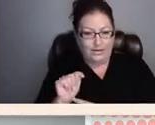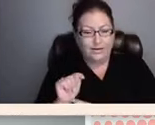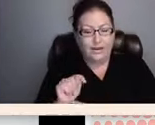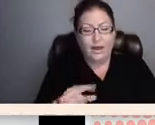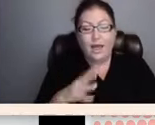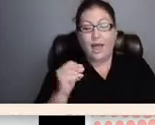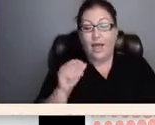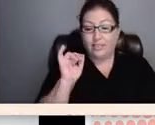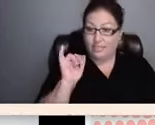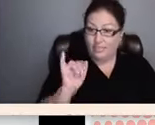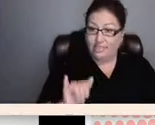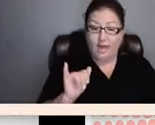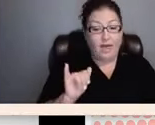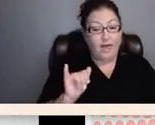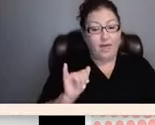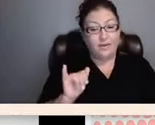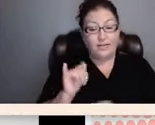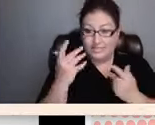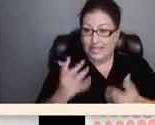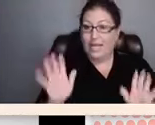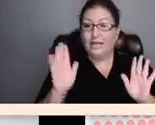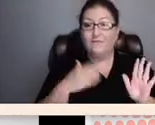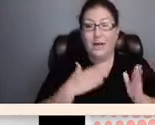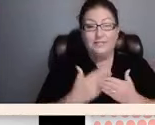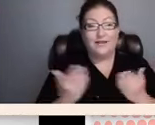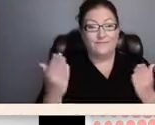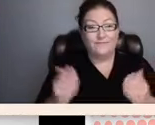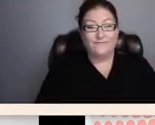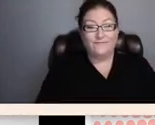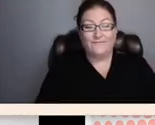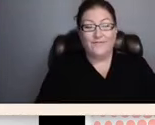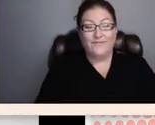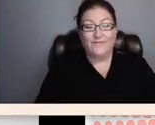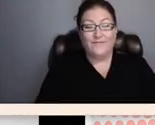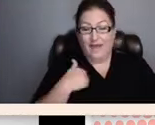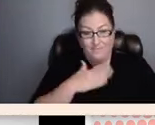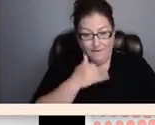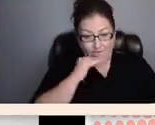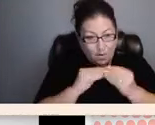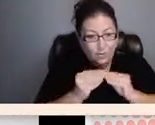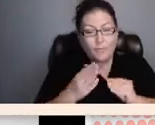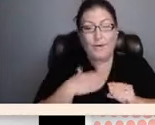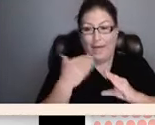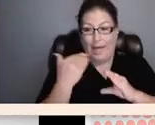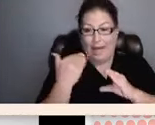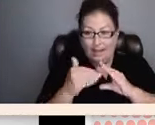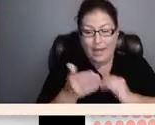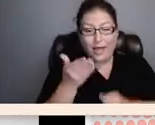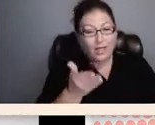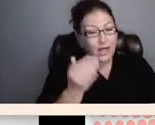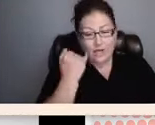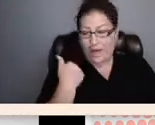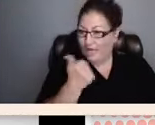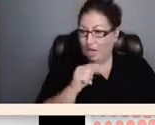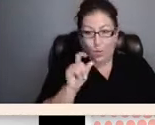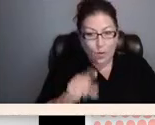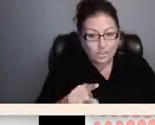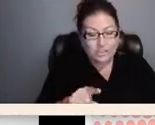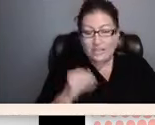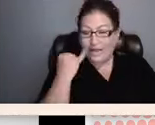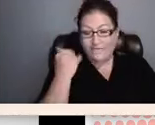that is the end of my stuff. There's my phone number. There's my email. If you have any questions, if I don't know